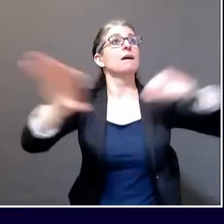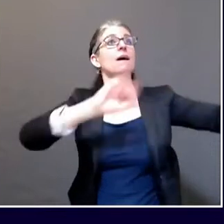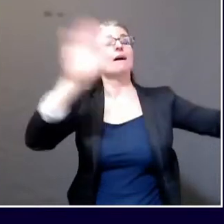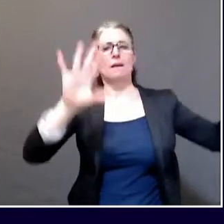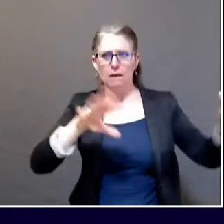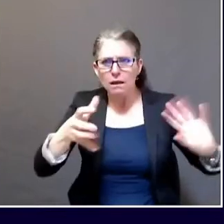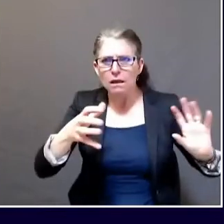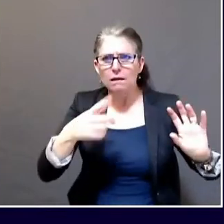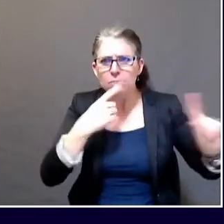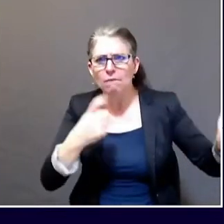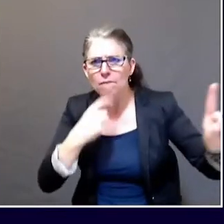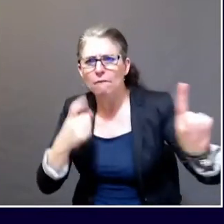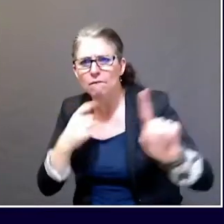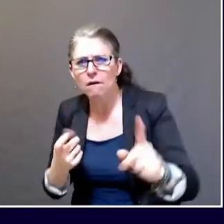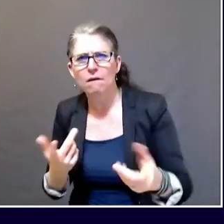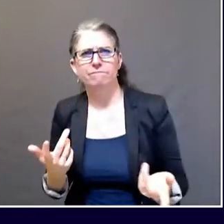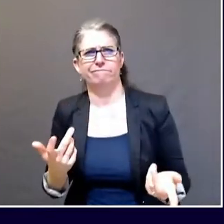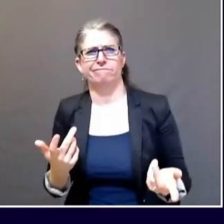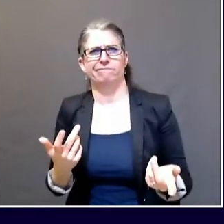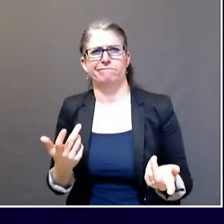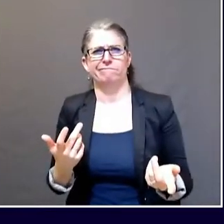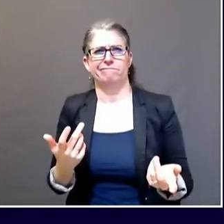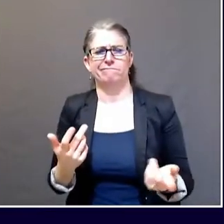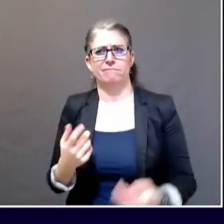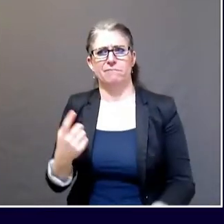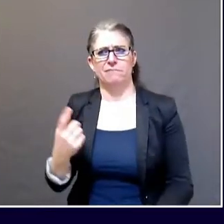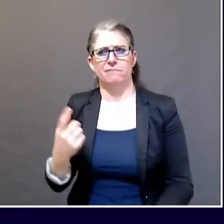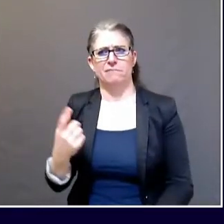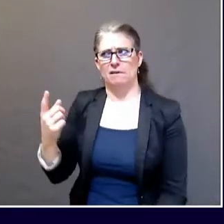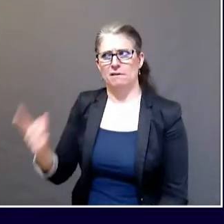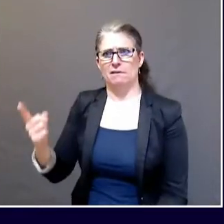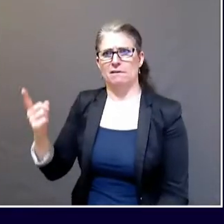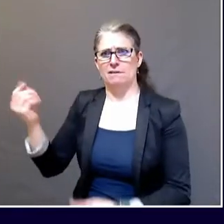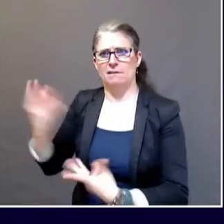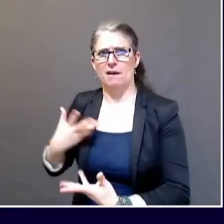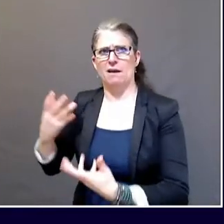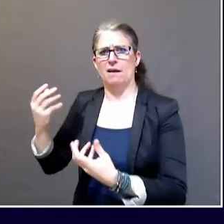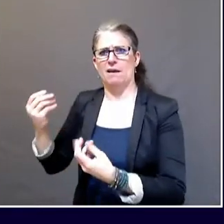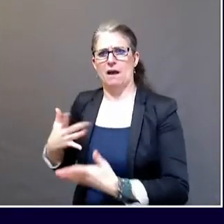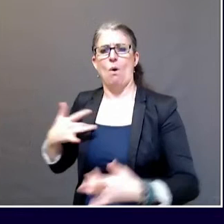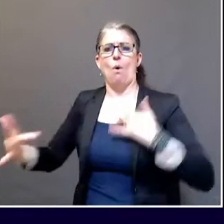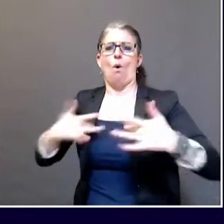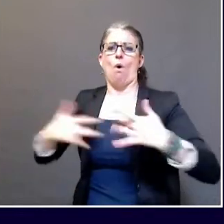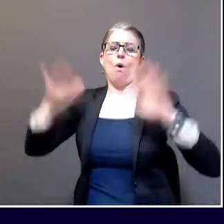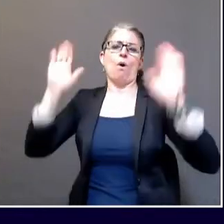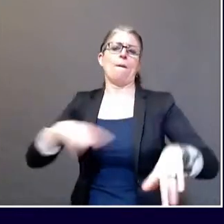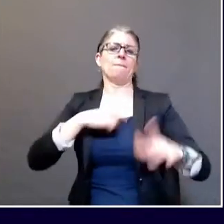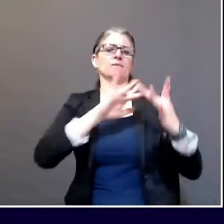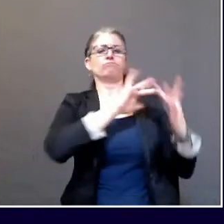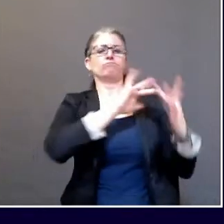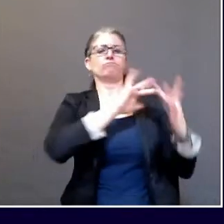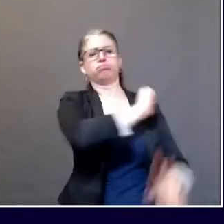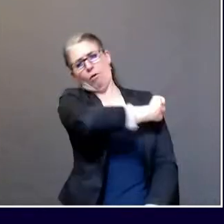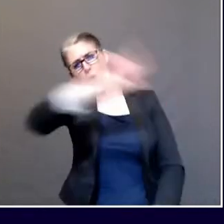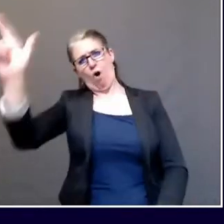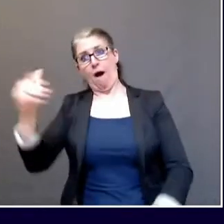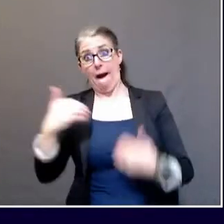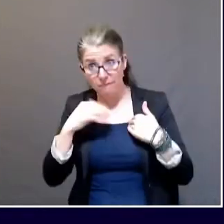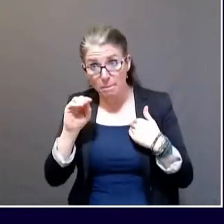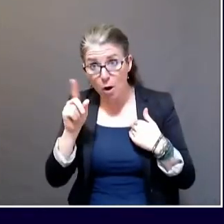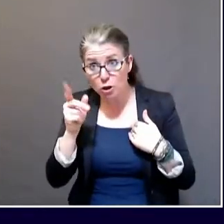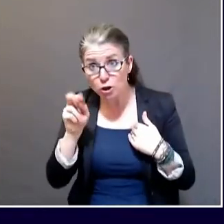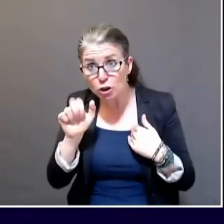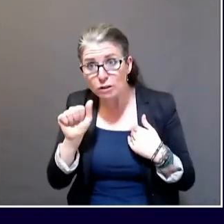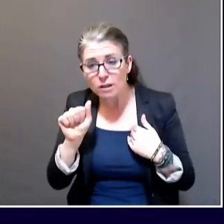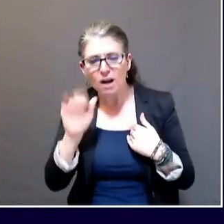had experienced these temperature exceedances, as they are called, we immediately called around to all of the other sites. And